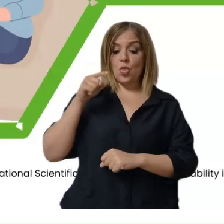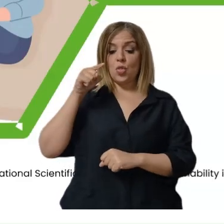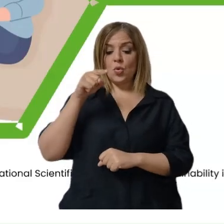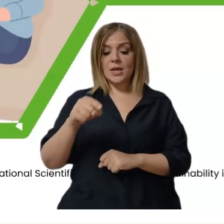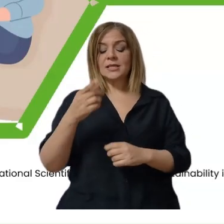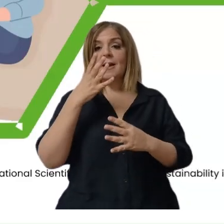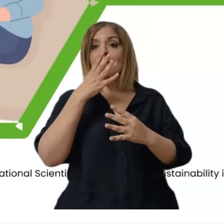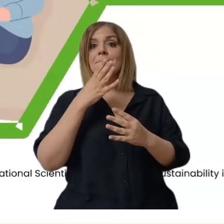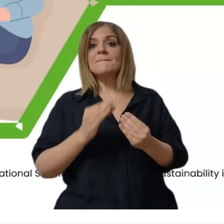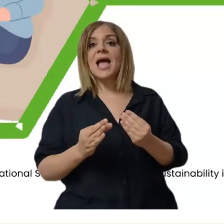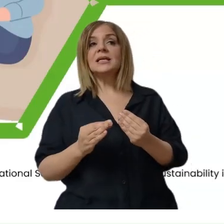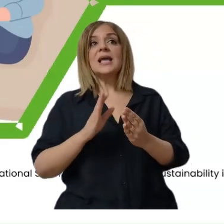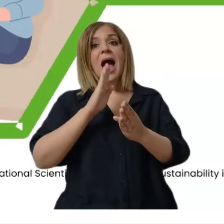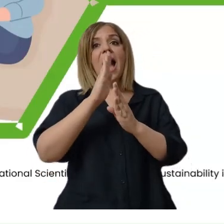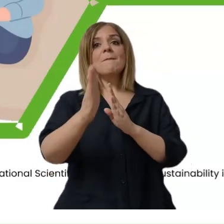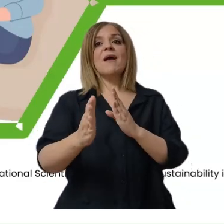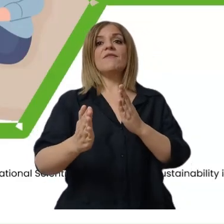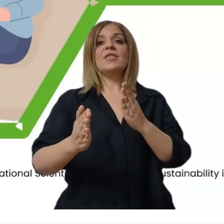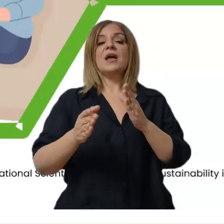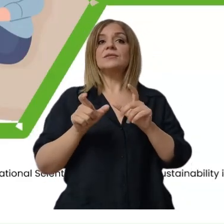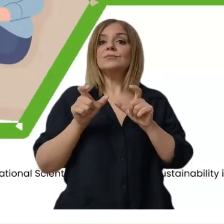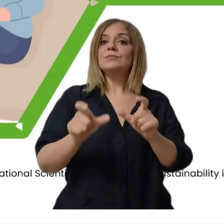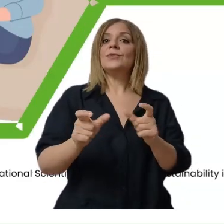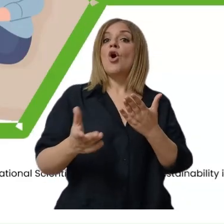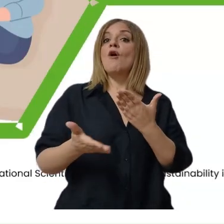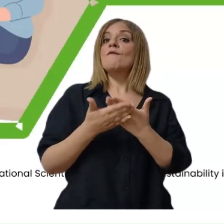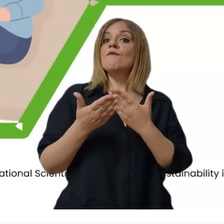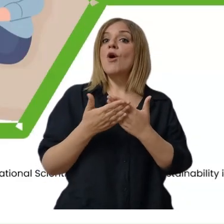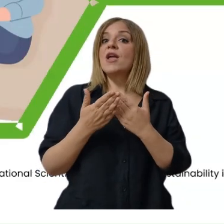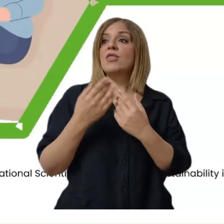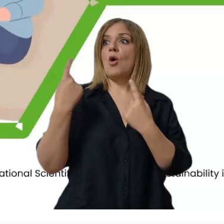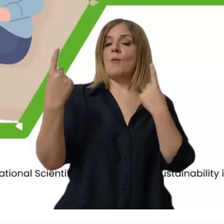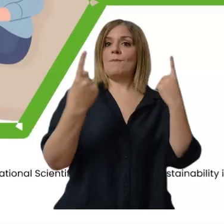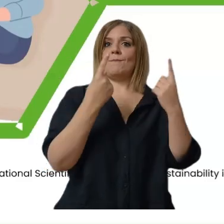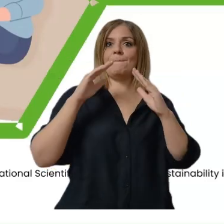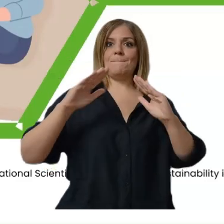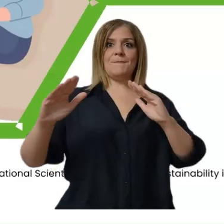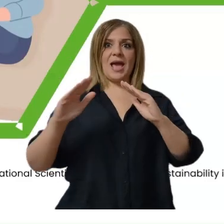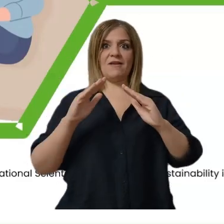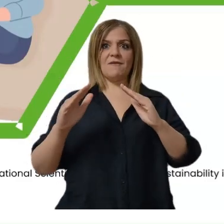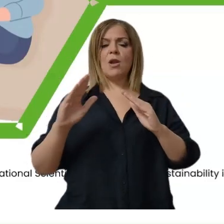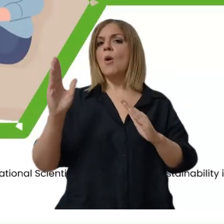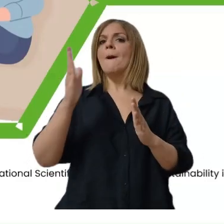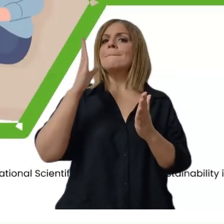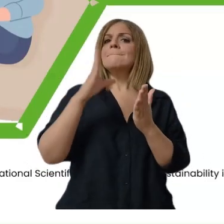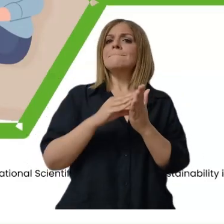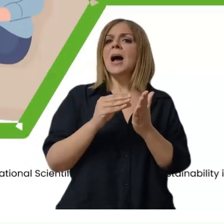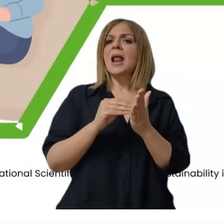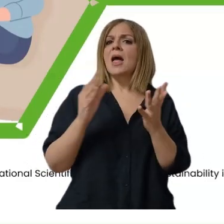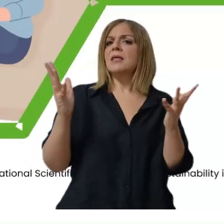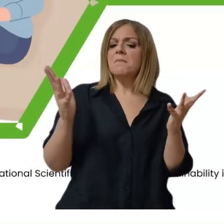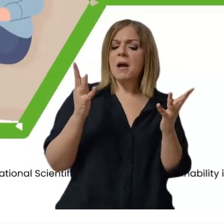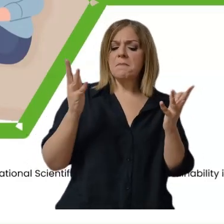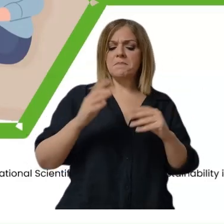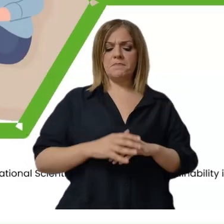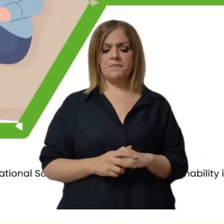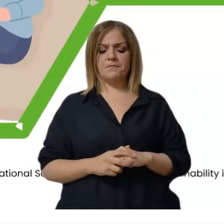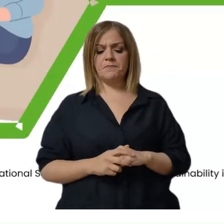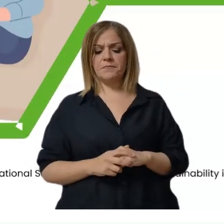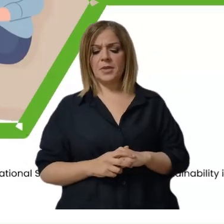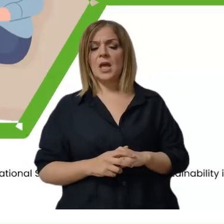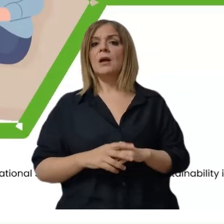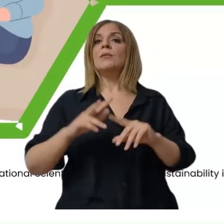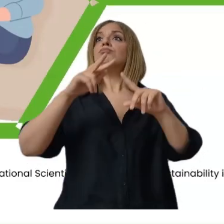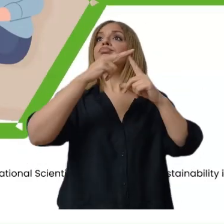it's jobs that directly contribute to protecting the environment. Examples of that are